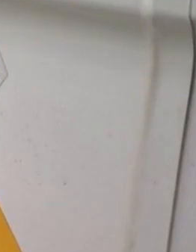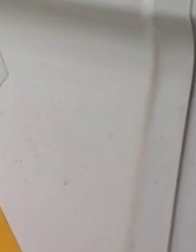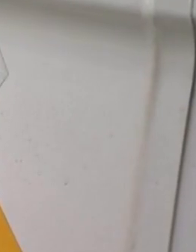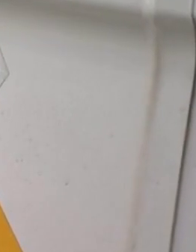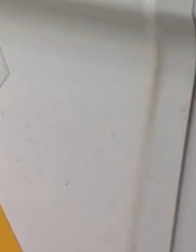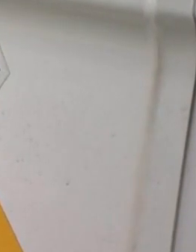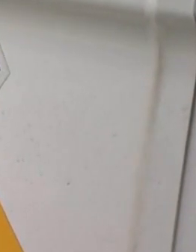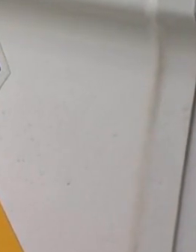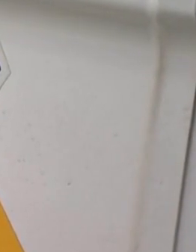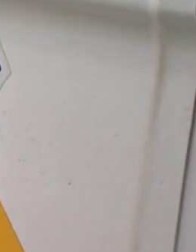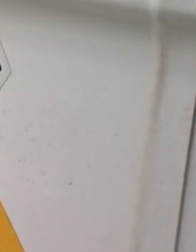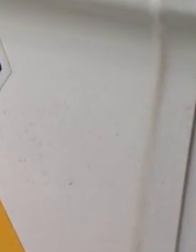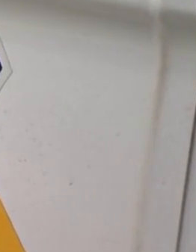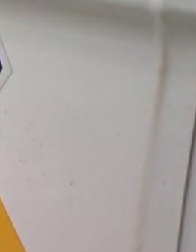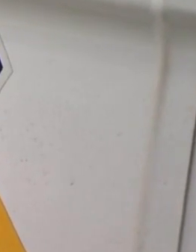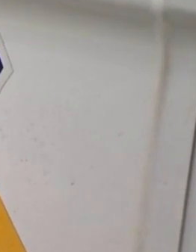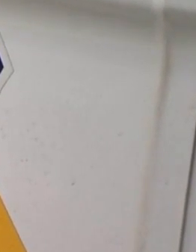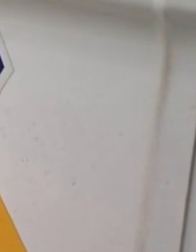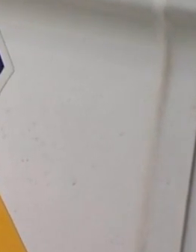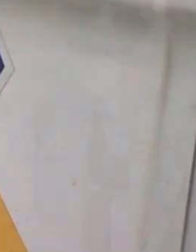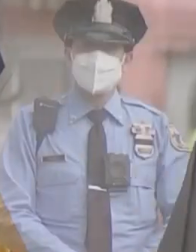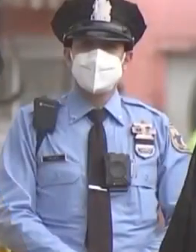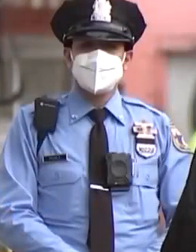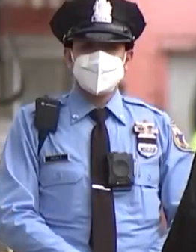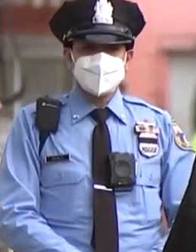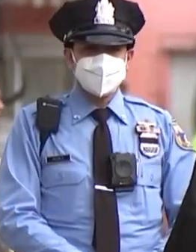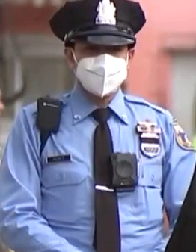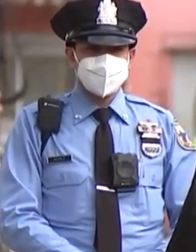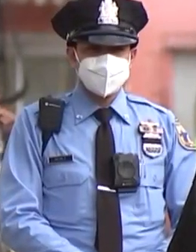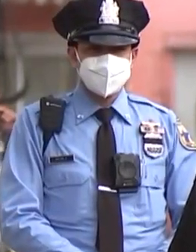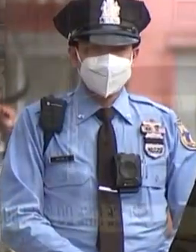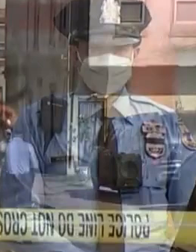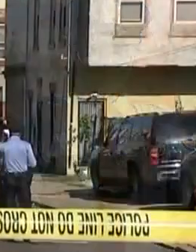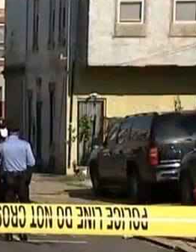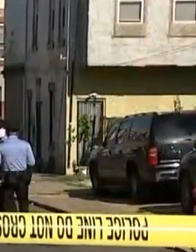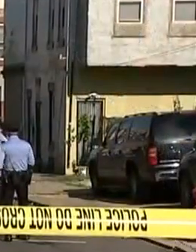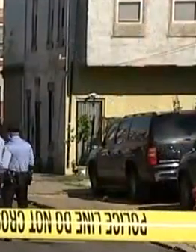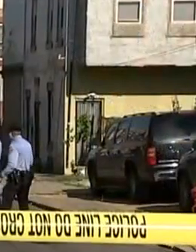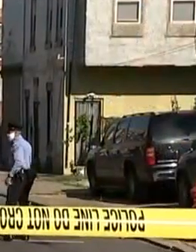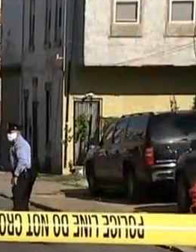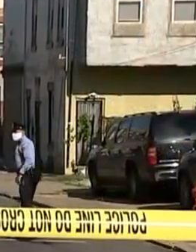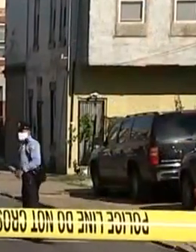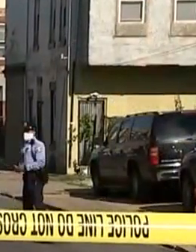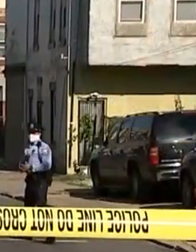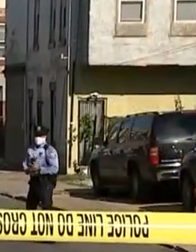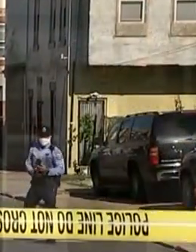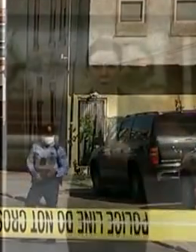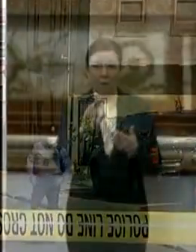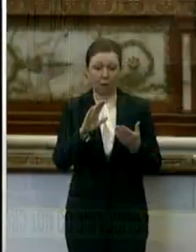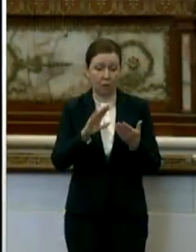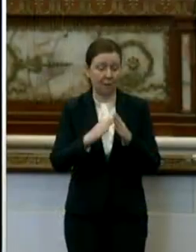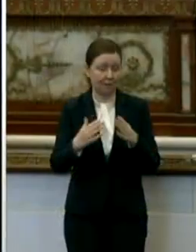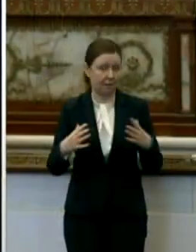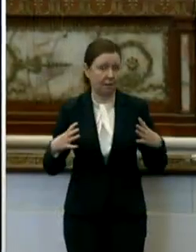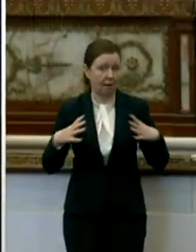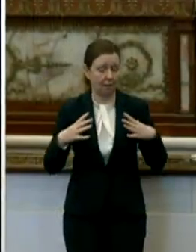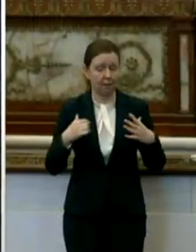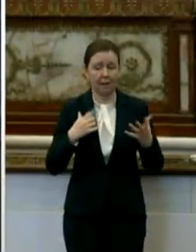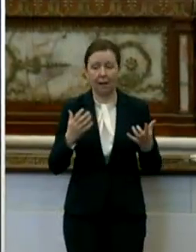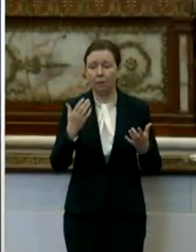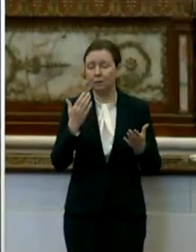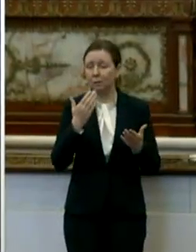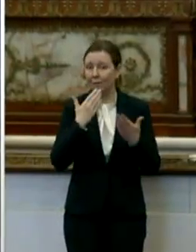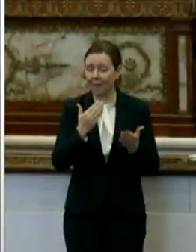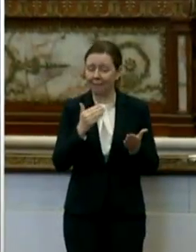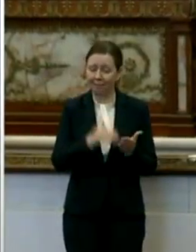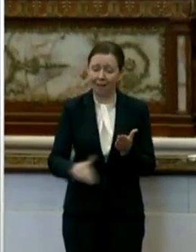and adds plans to implement police reform measures like more body cameras and implicit bias training for officers. I want to thank the thousands